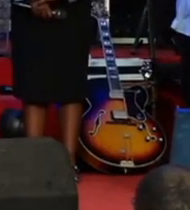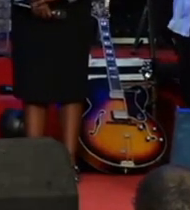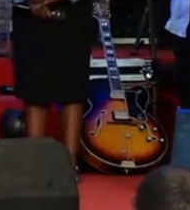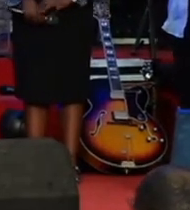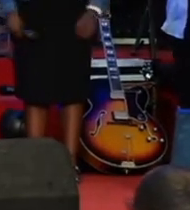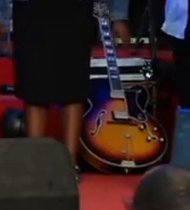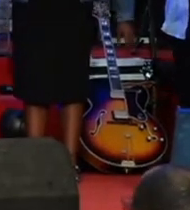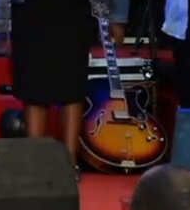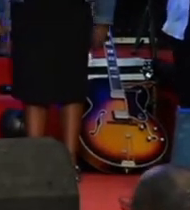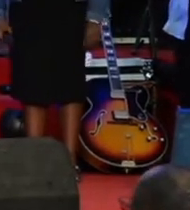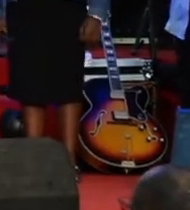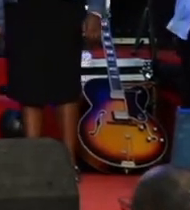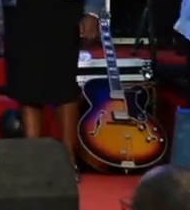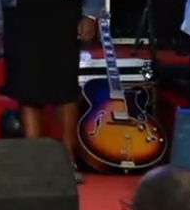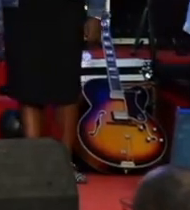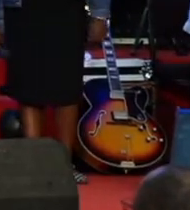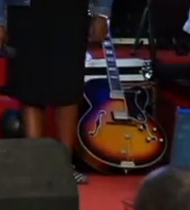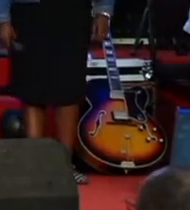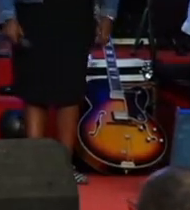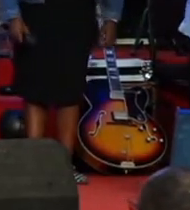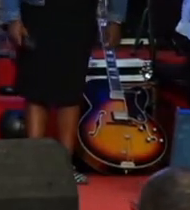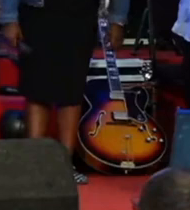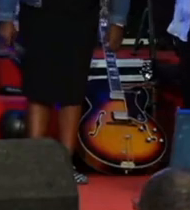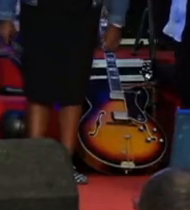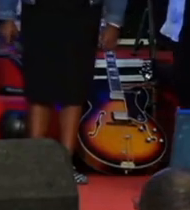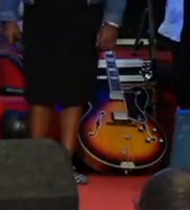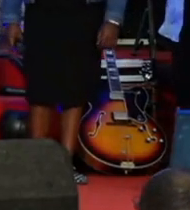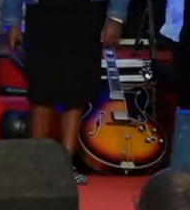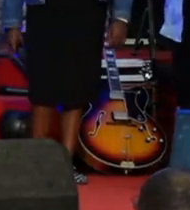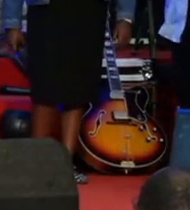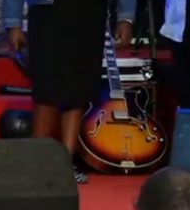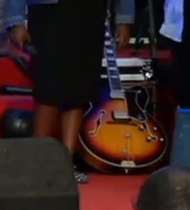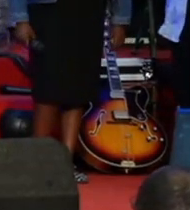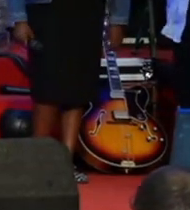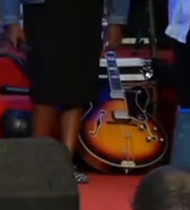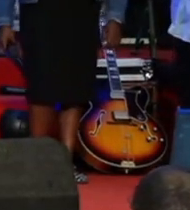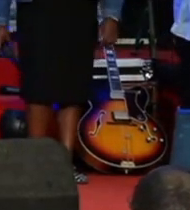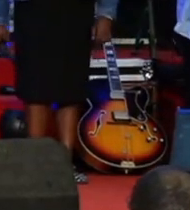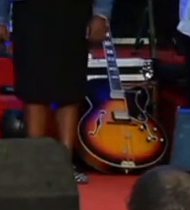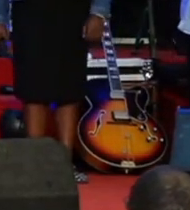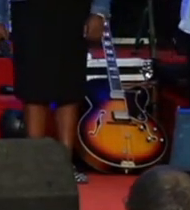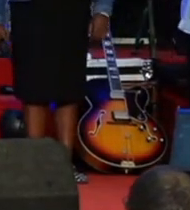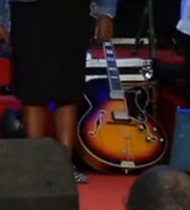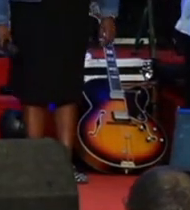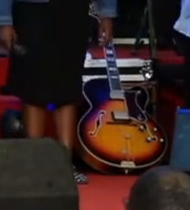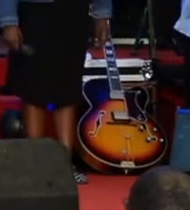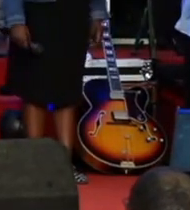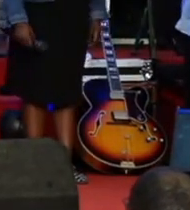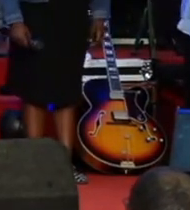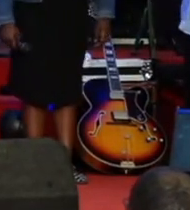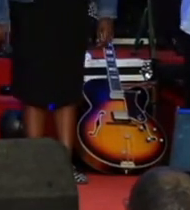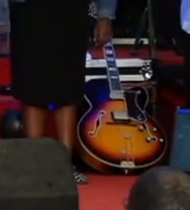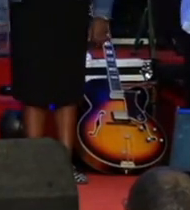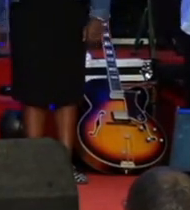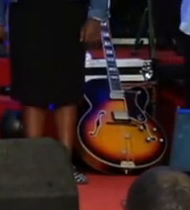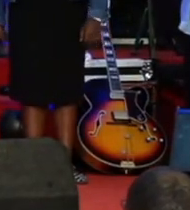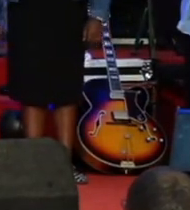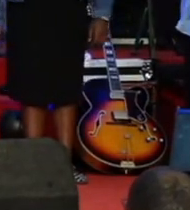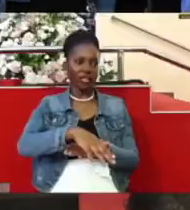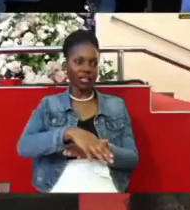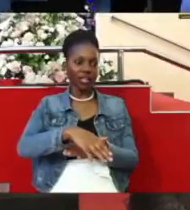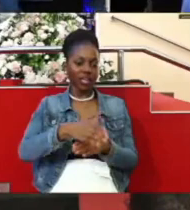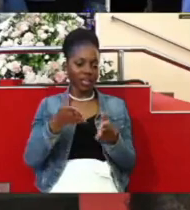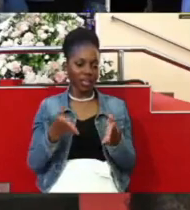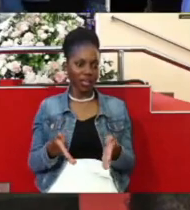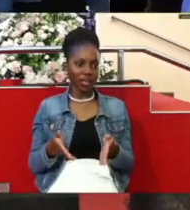is a river of life flowing through. Asubuhi ya leo kuna kijito cha ambacho kinabubujika hapa. You need to